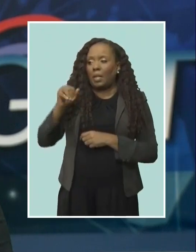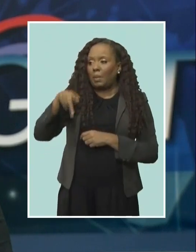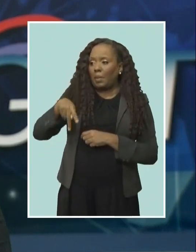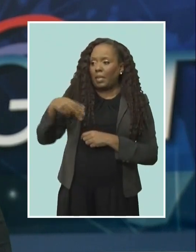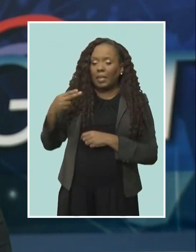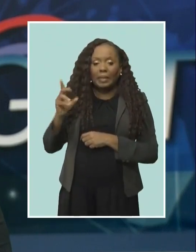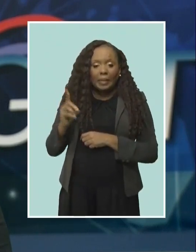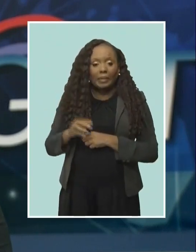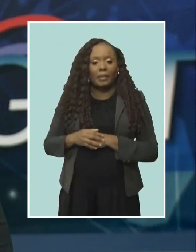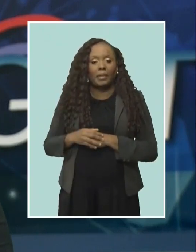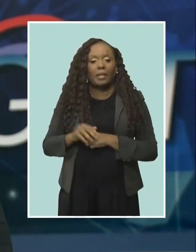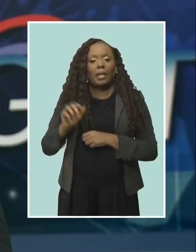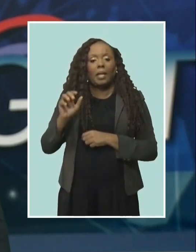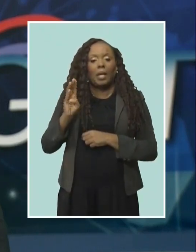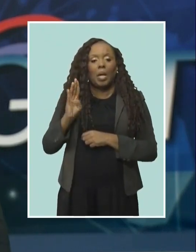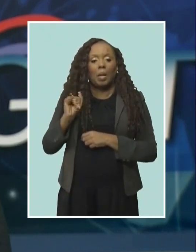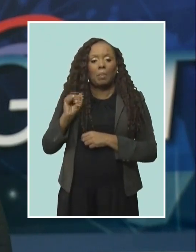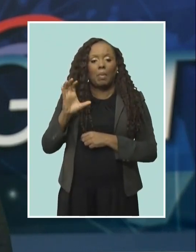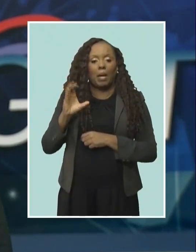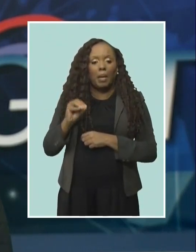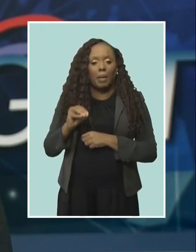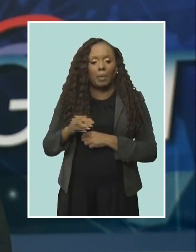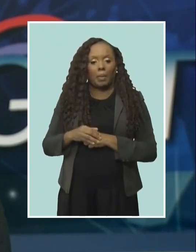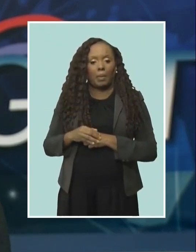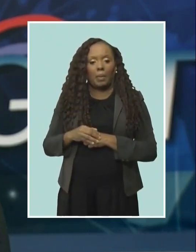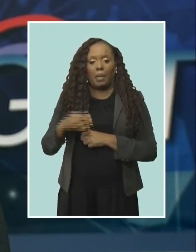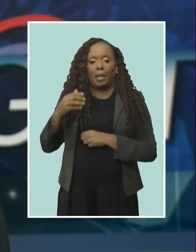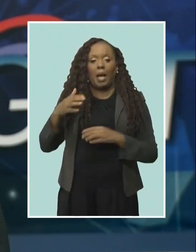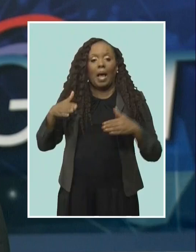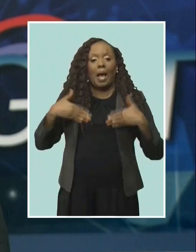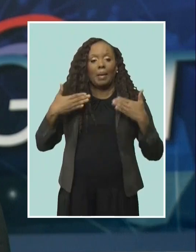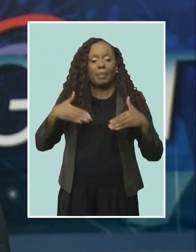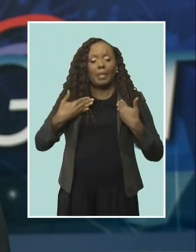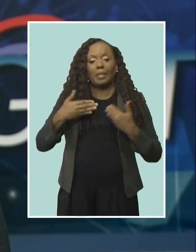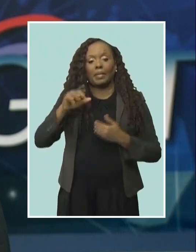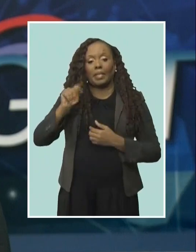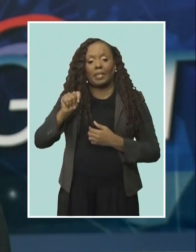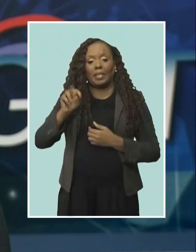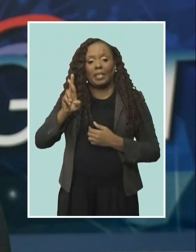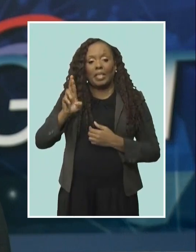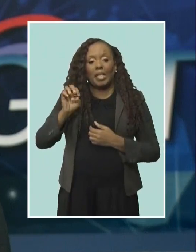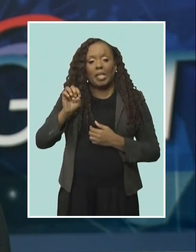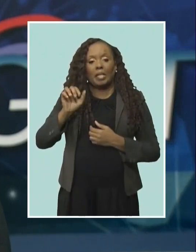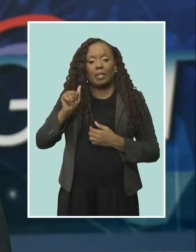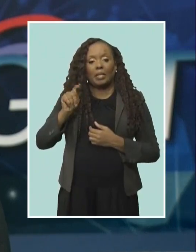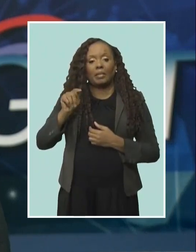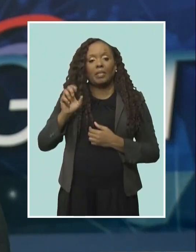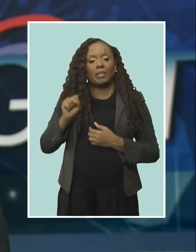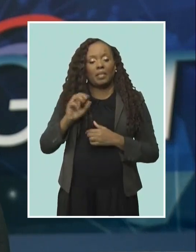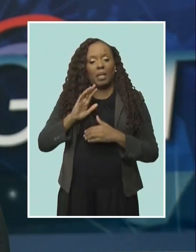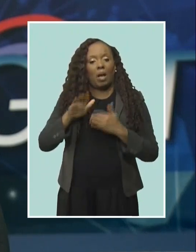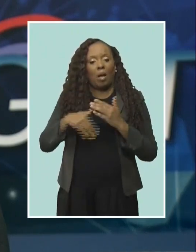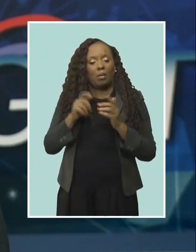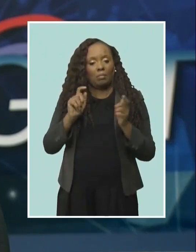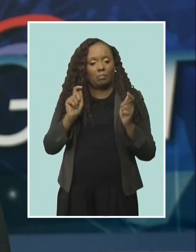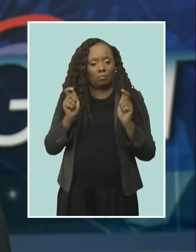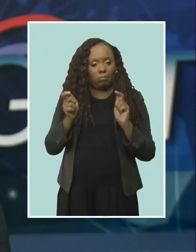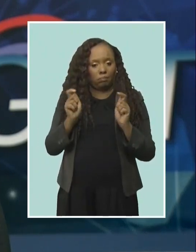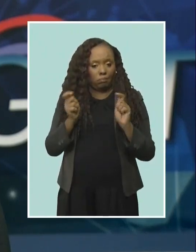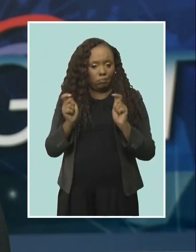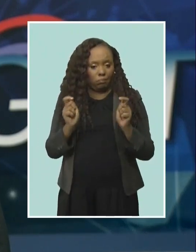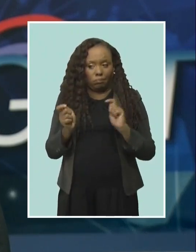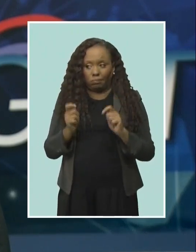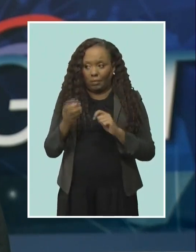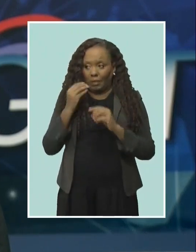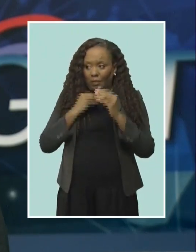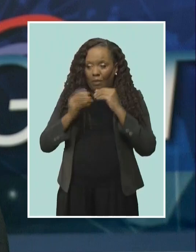Dairy, Armstrong Agencies, Happy Treats, Bico Limited, and General Distributors, Inc. have all adjusted their offerings